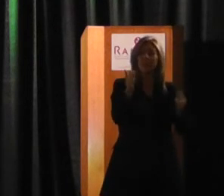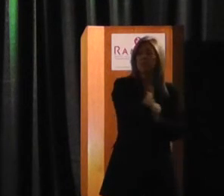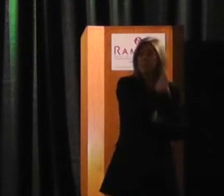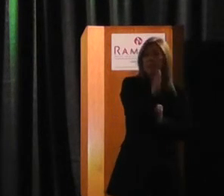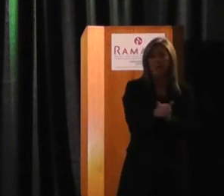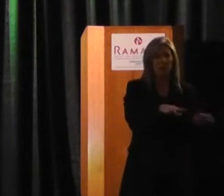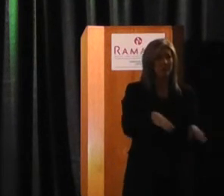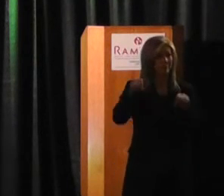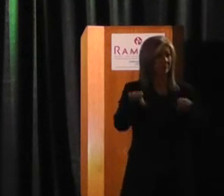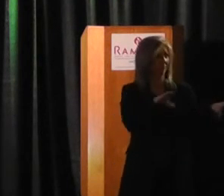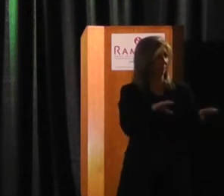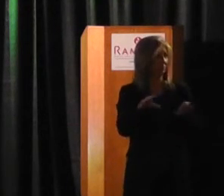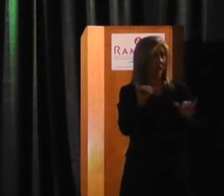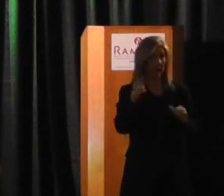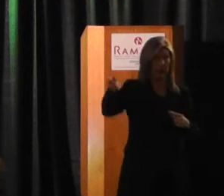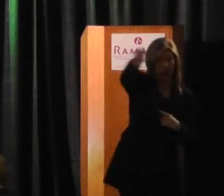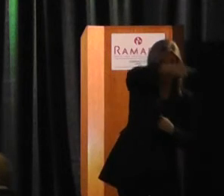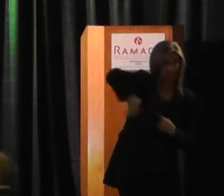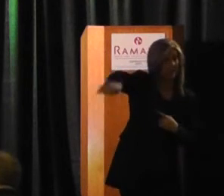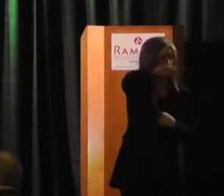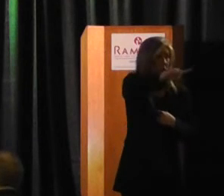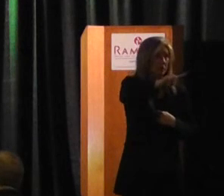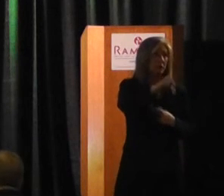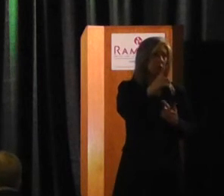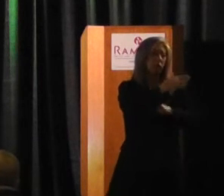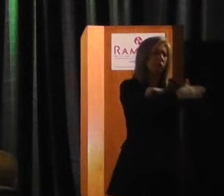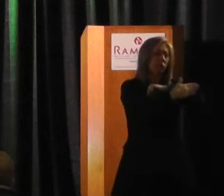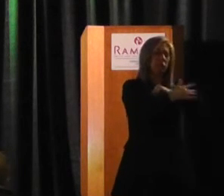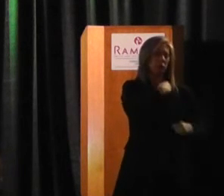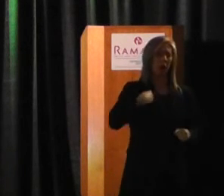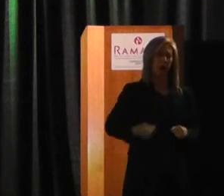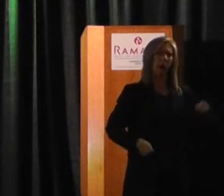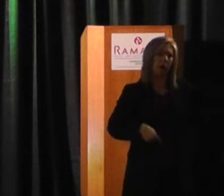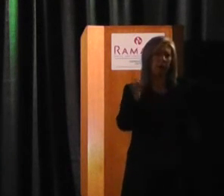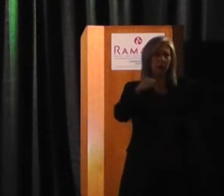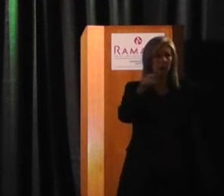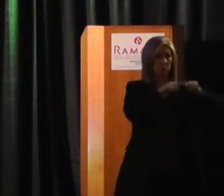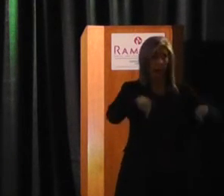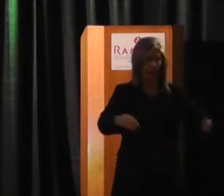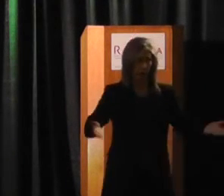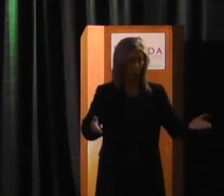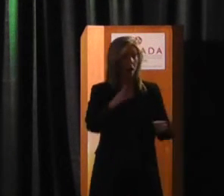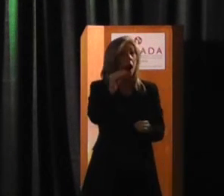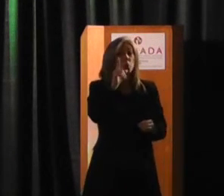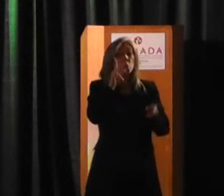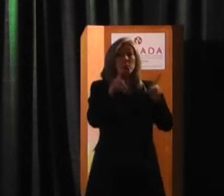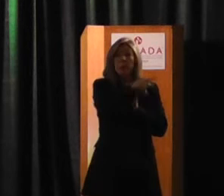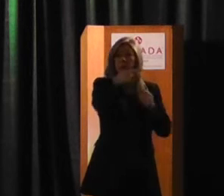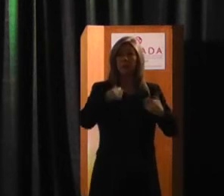people such as us outside of China or with anybody with a disability before. So good job, everybody.